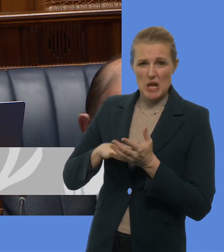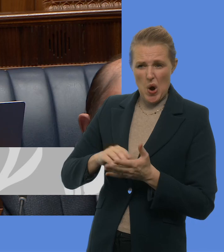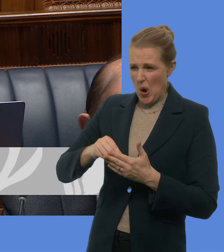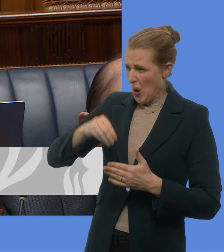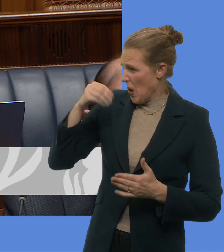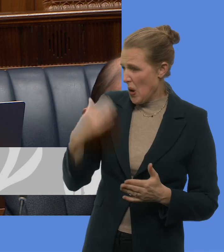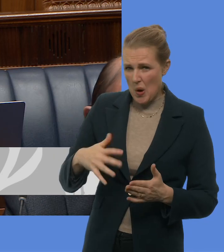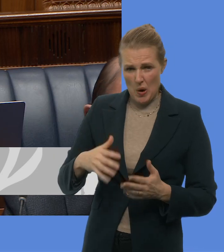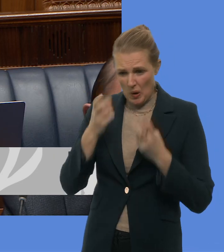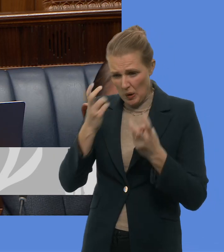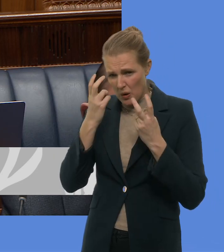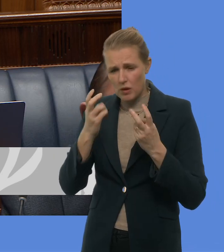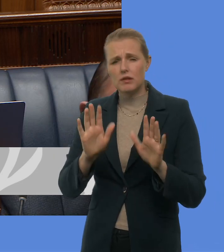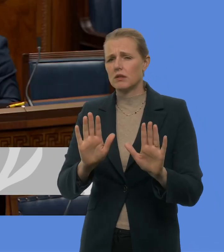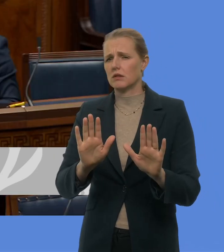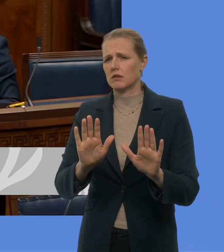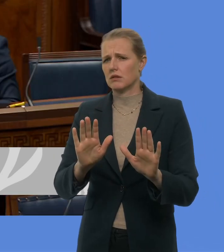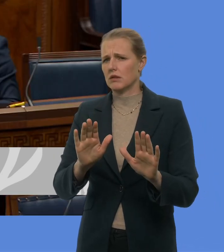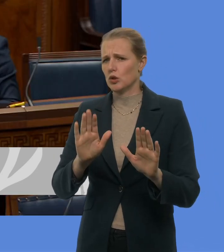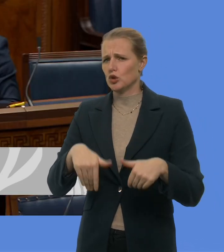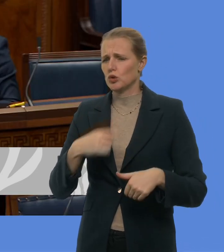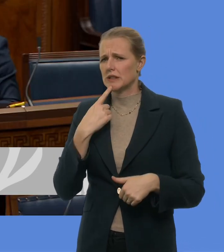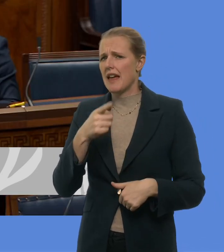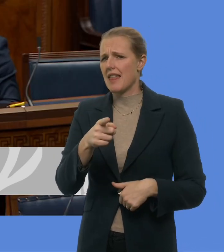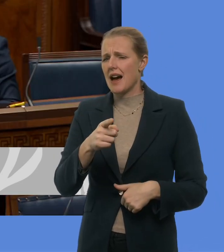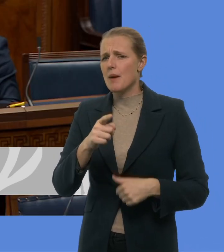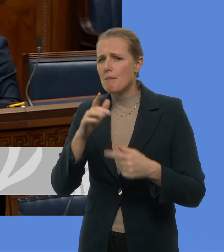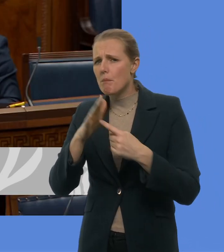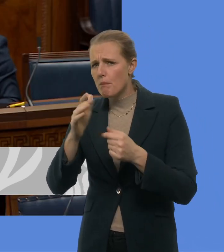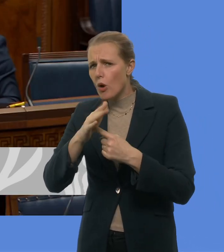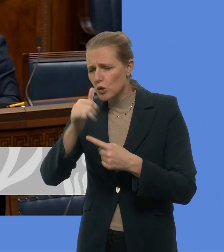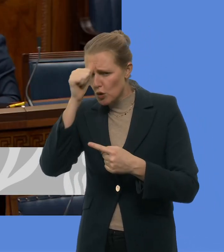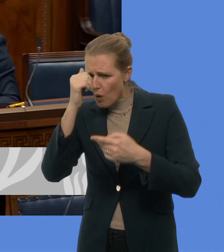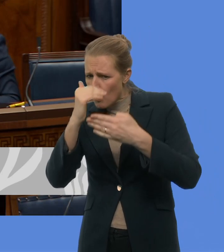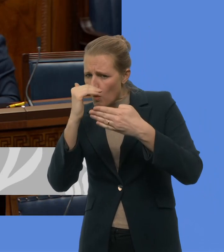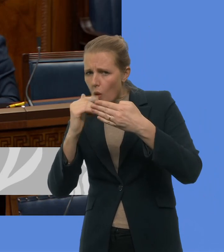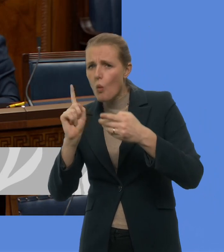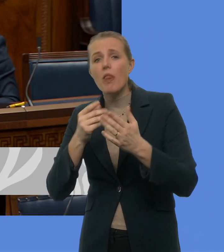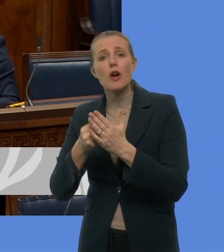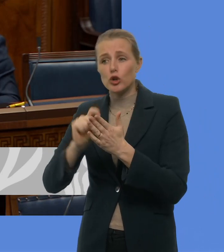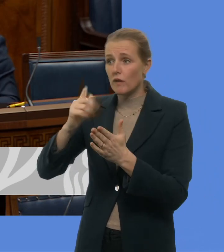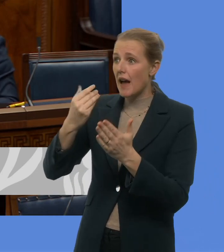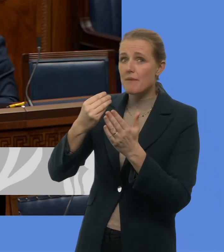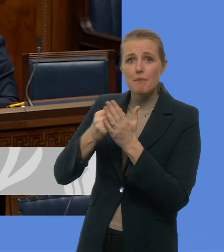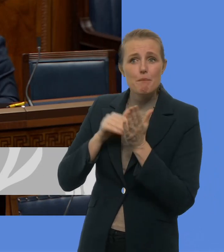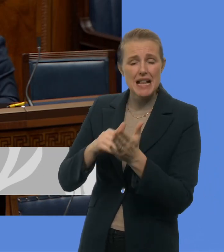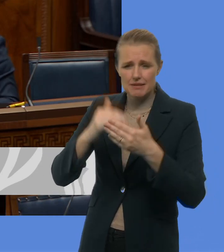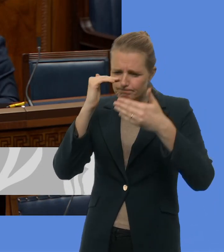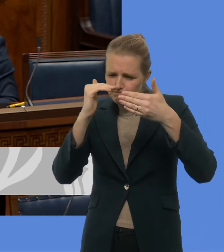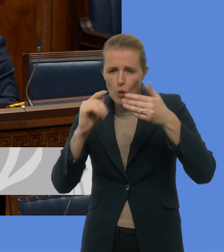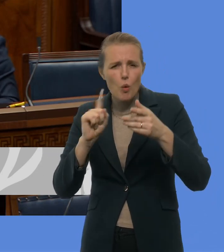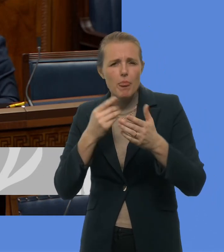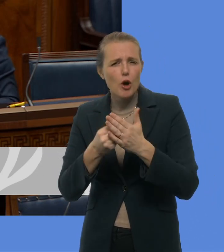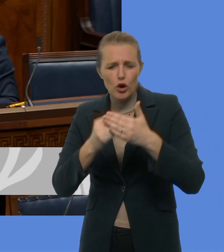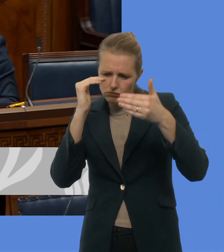I think to reach that conclusion we need to break them down and analyse them line by line, and that is something